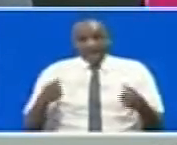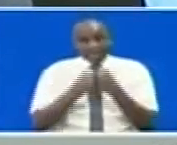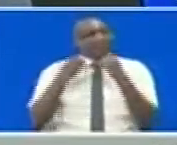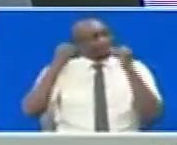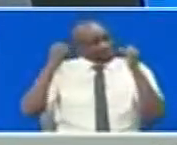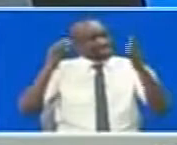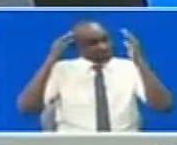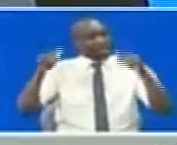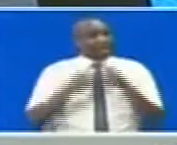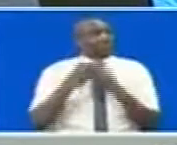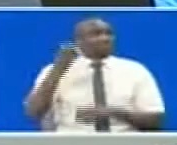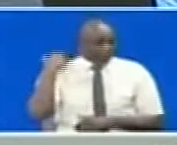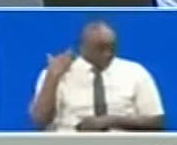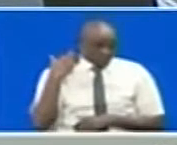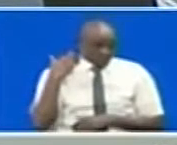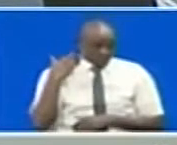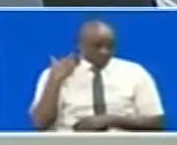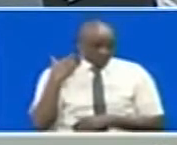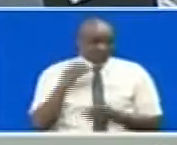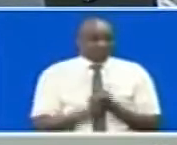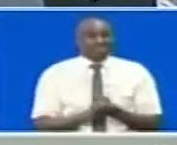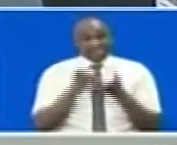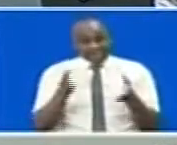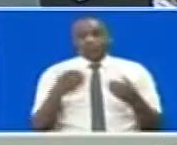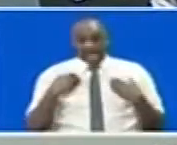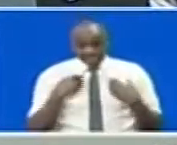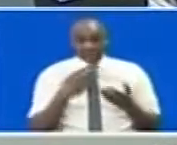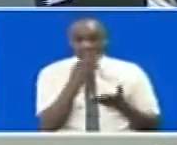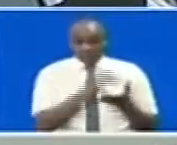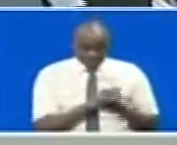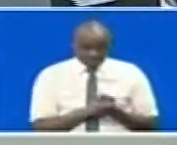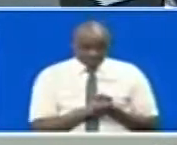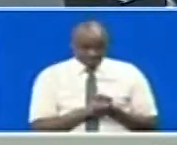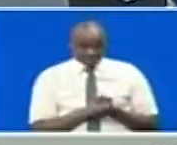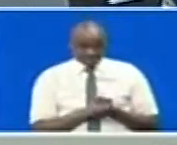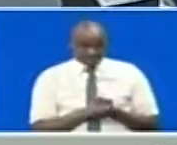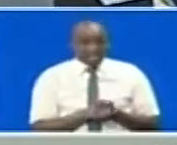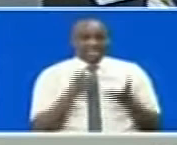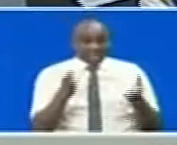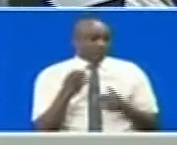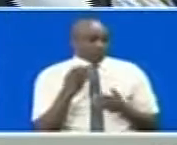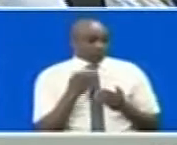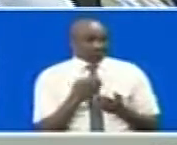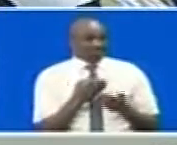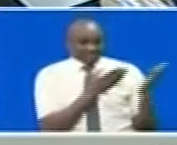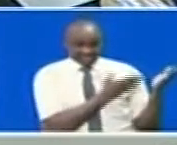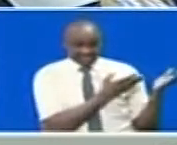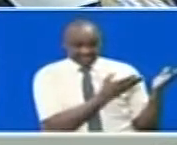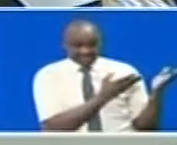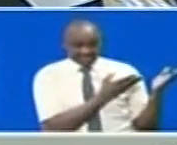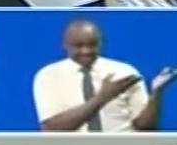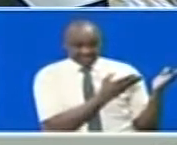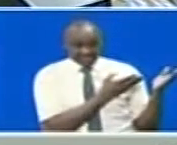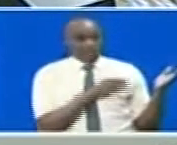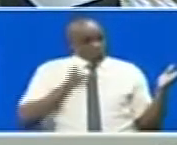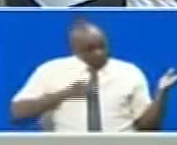high-profile ones that have existed in the country, been to the courts. This is what has triggered this discussion tonight. Mishi Mboko, who's the women representative